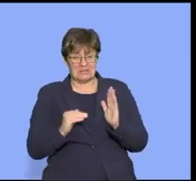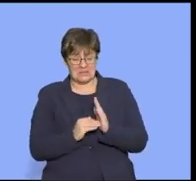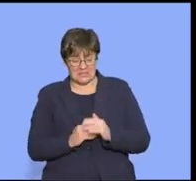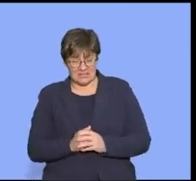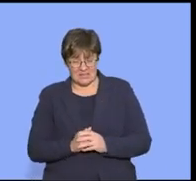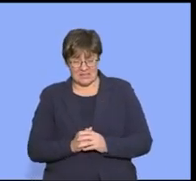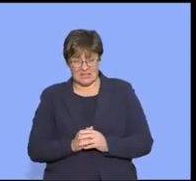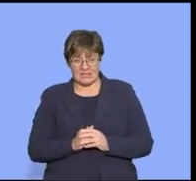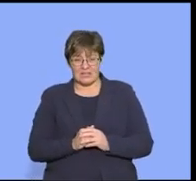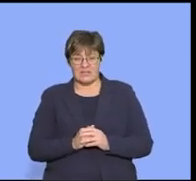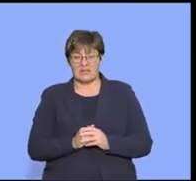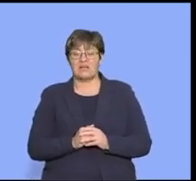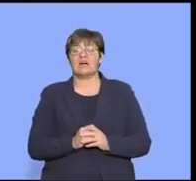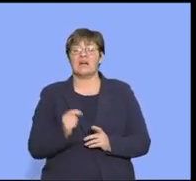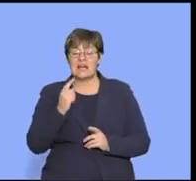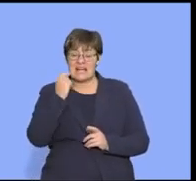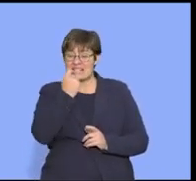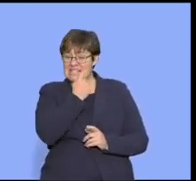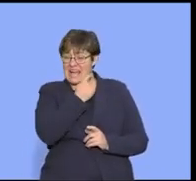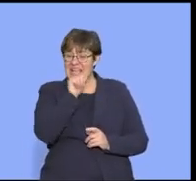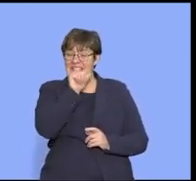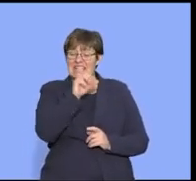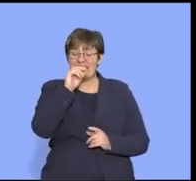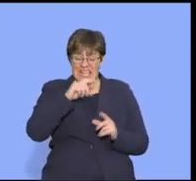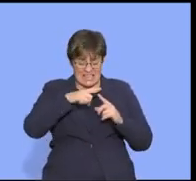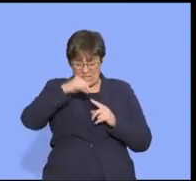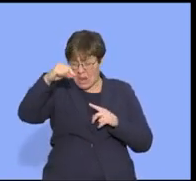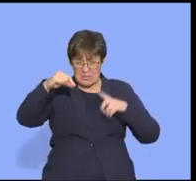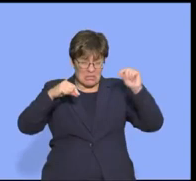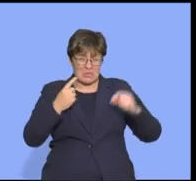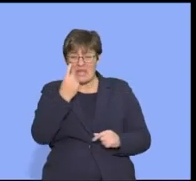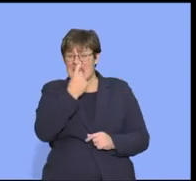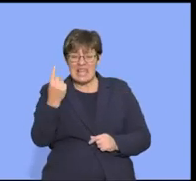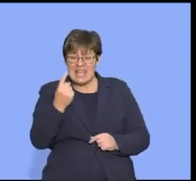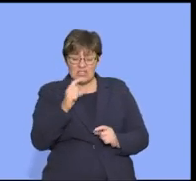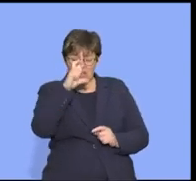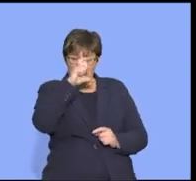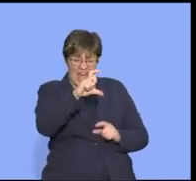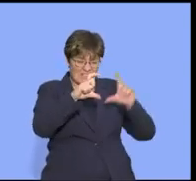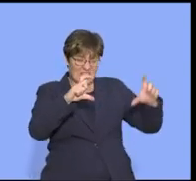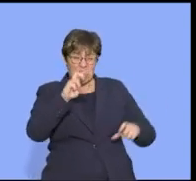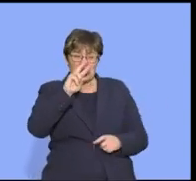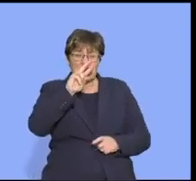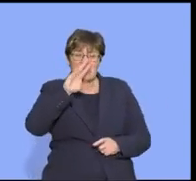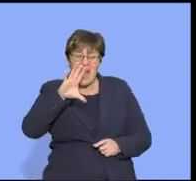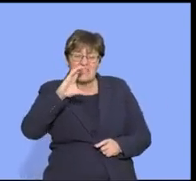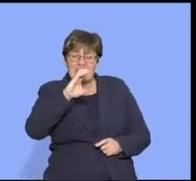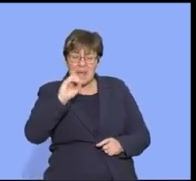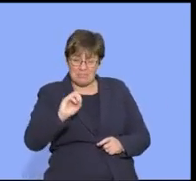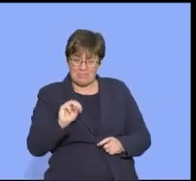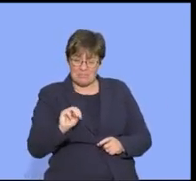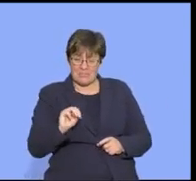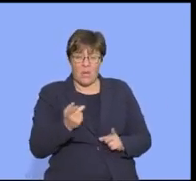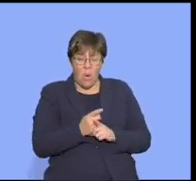And it had 60 serrated teeth, and each tooth was about 25 centimeters long.